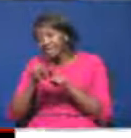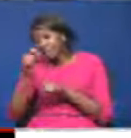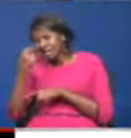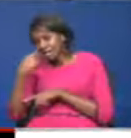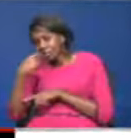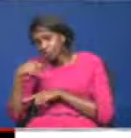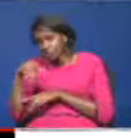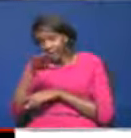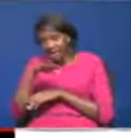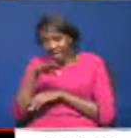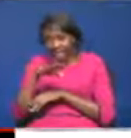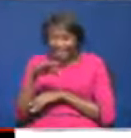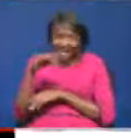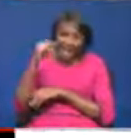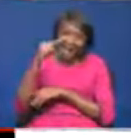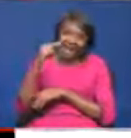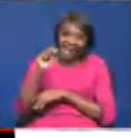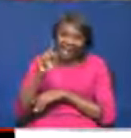Garissa hamjambo!